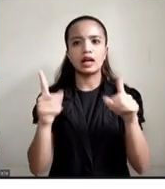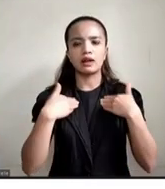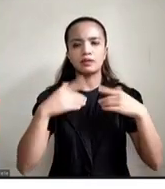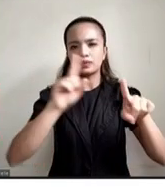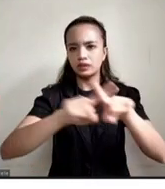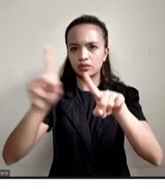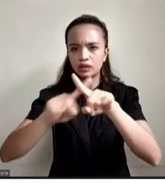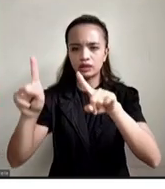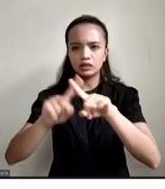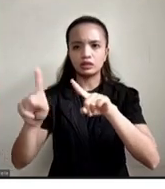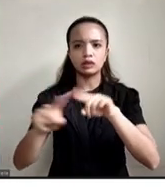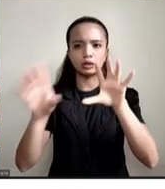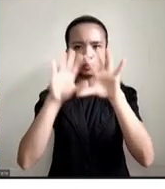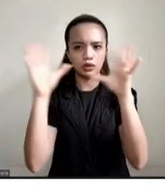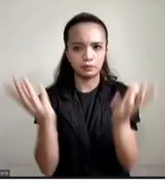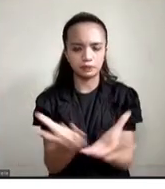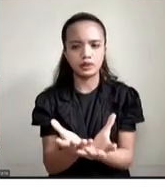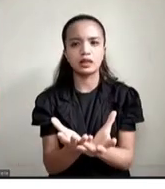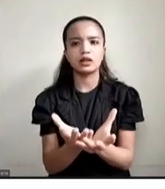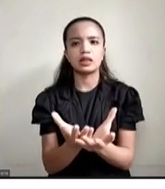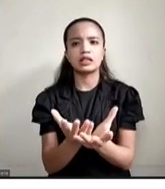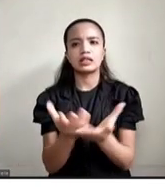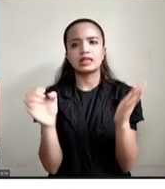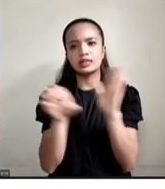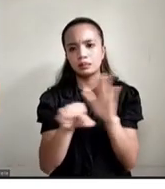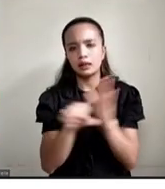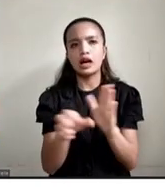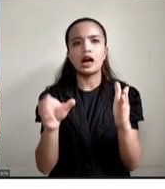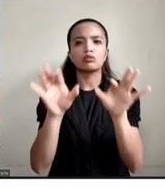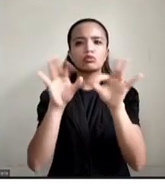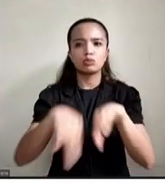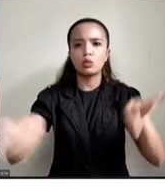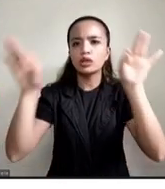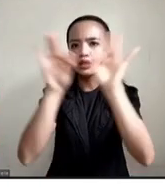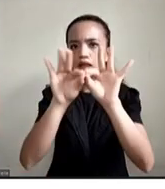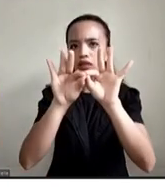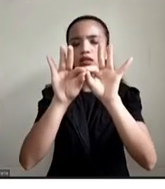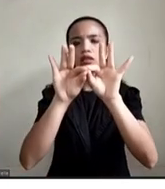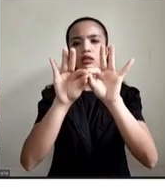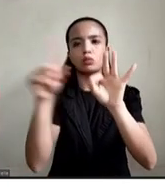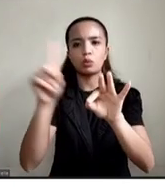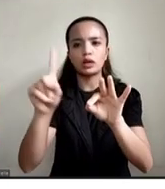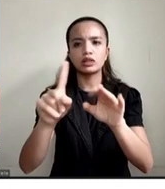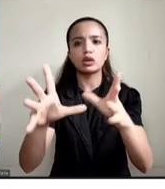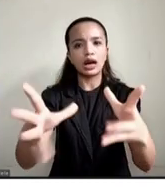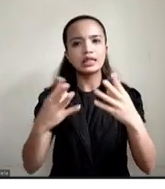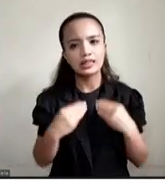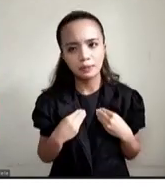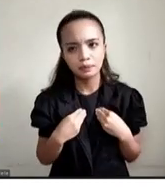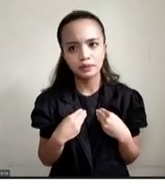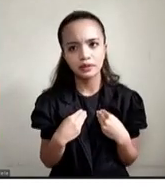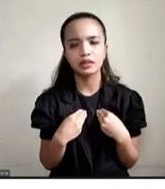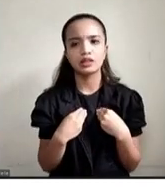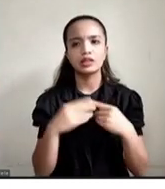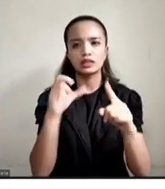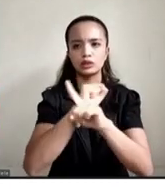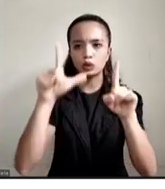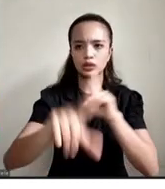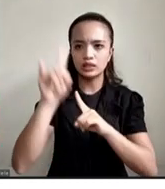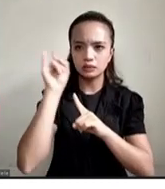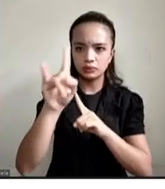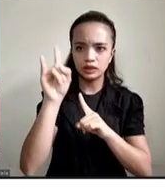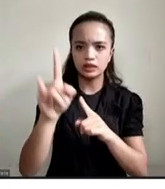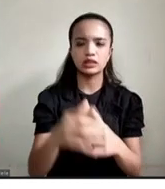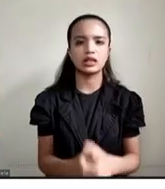for them where very important sa kanila yung acceptance mo sa social media.